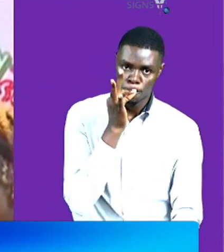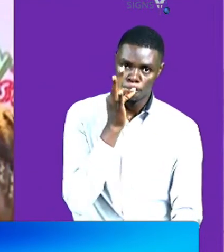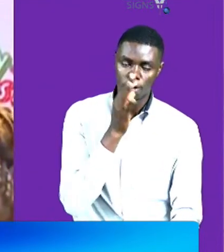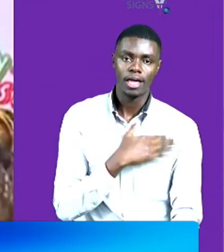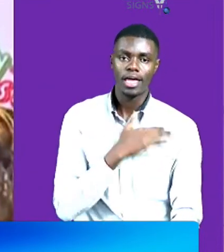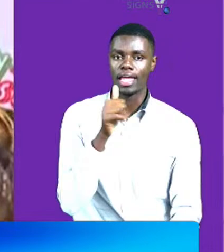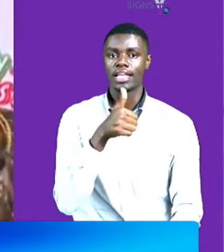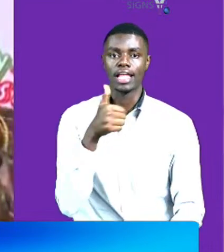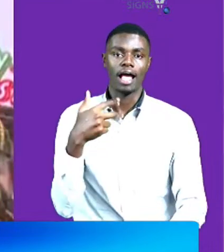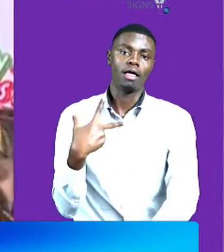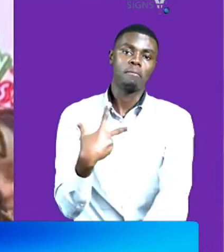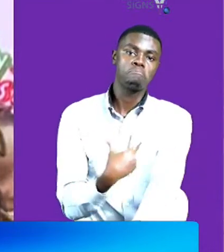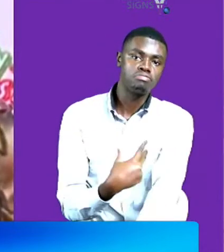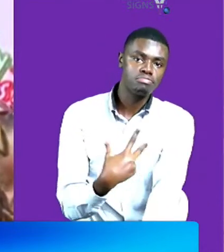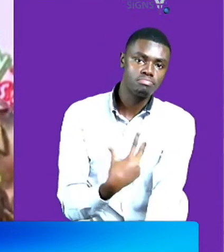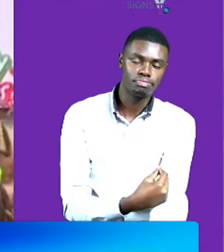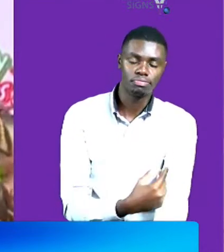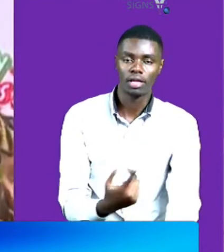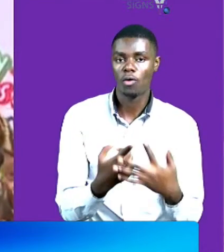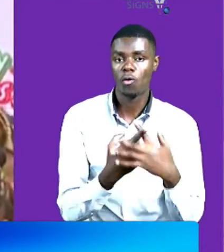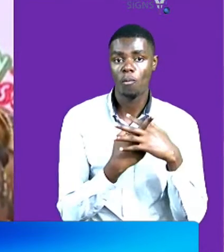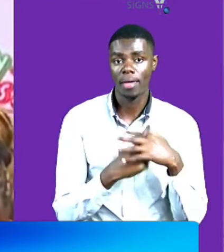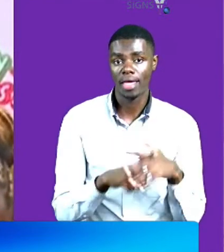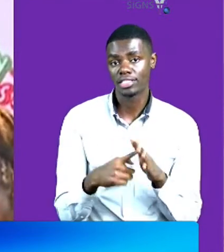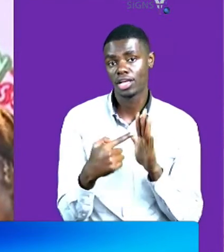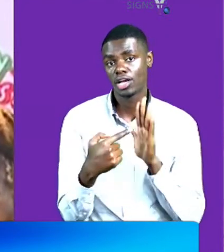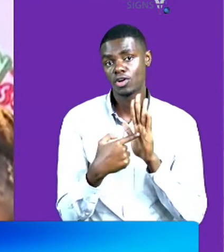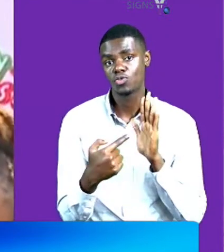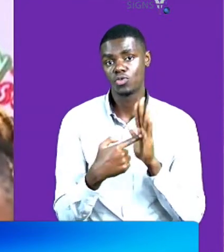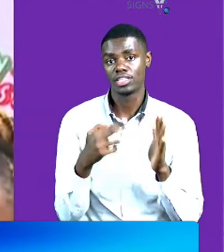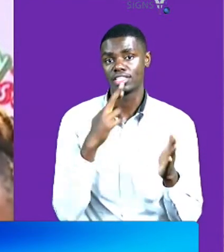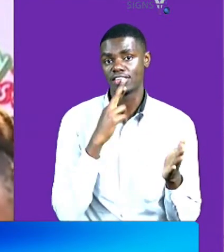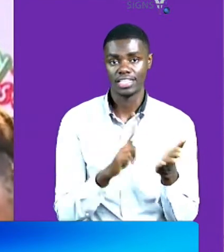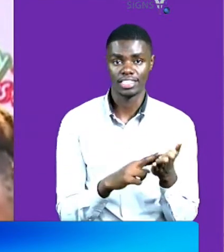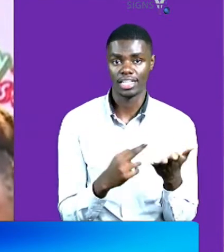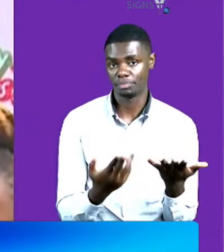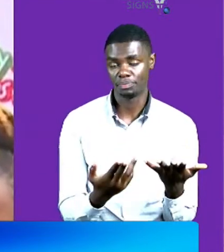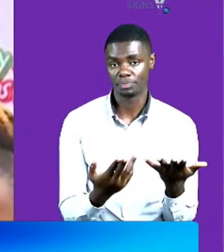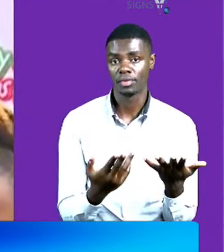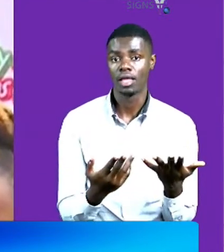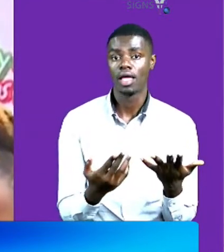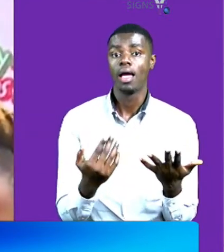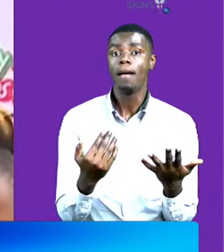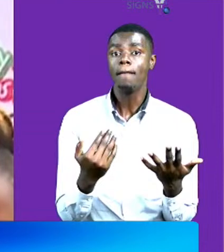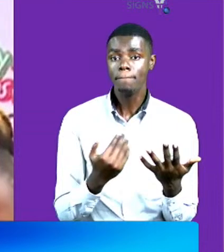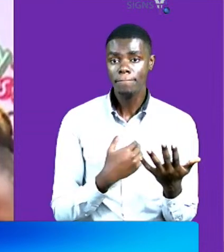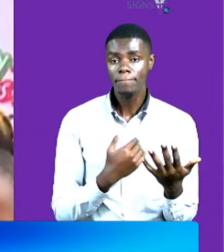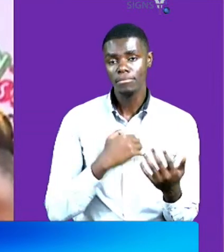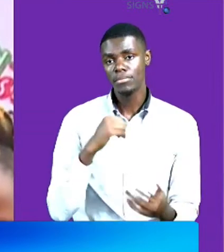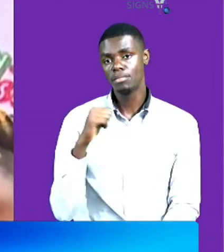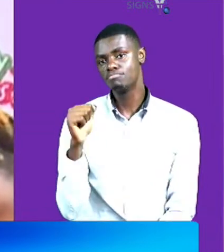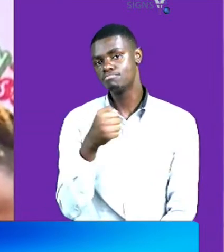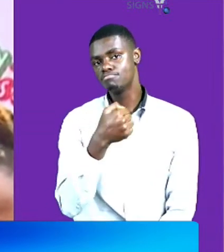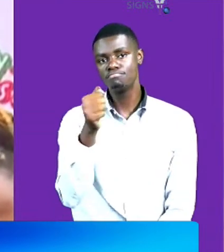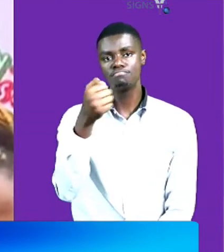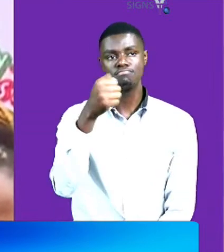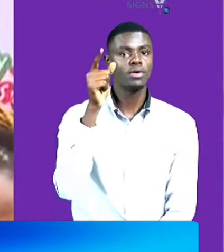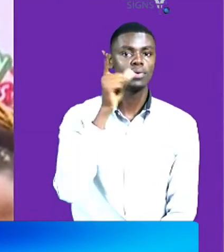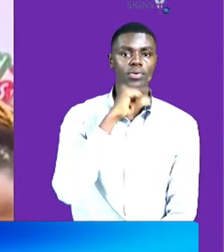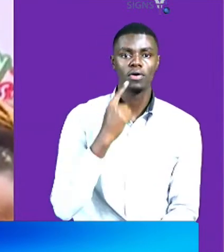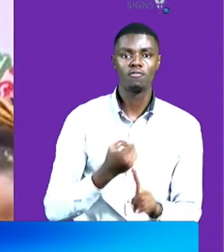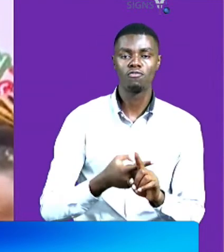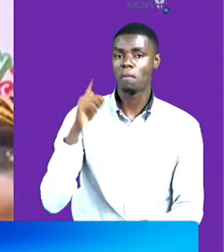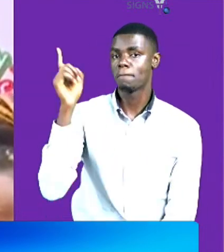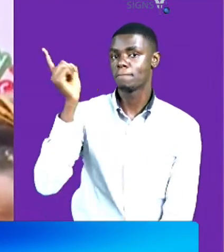za kulevya umeanza kuonesha matunda. As I have driven around all the way from Nairobi